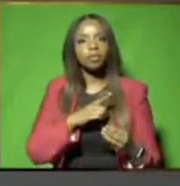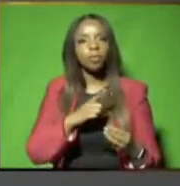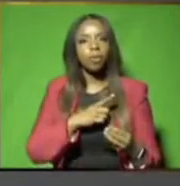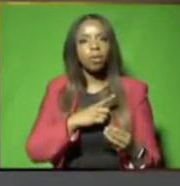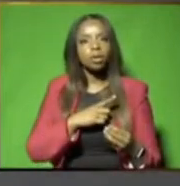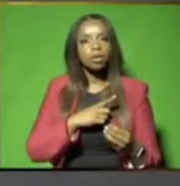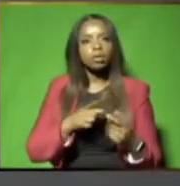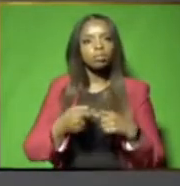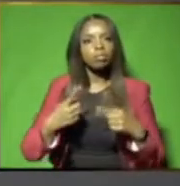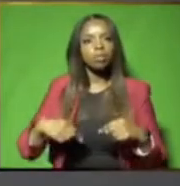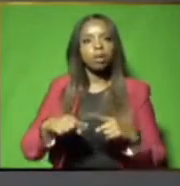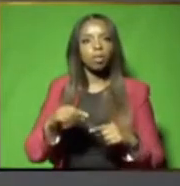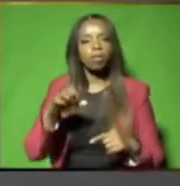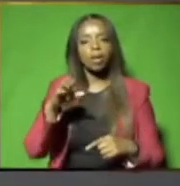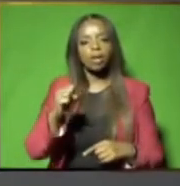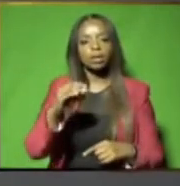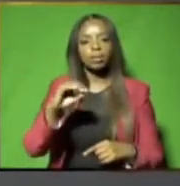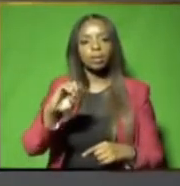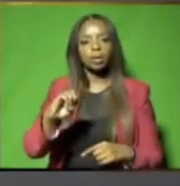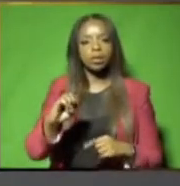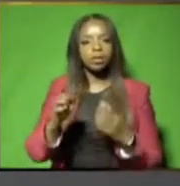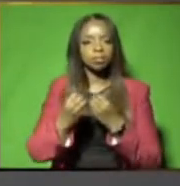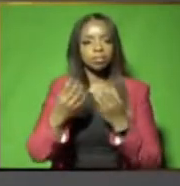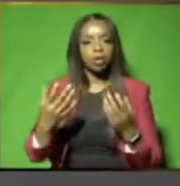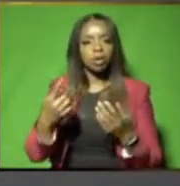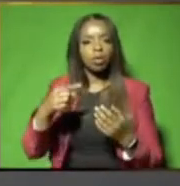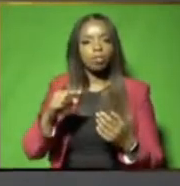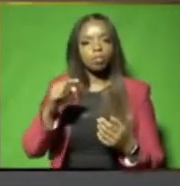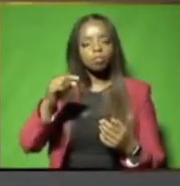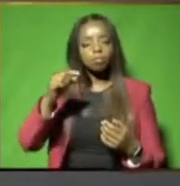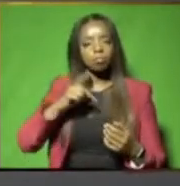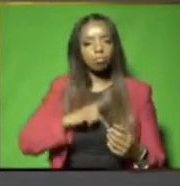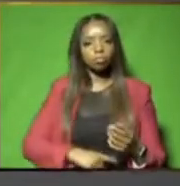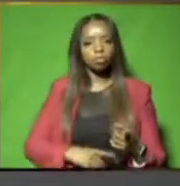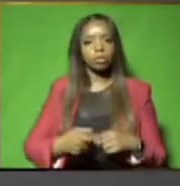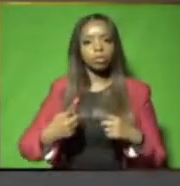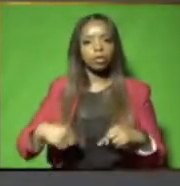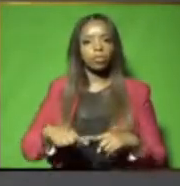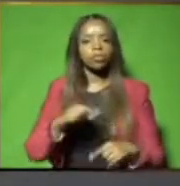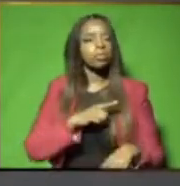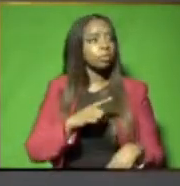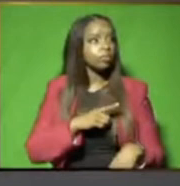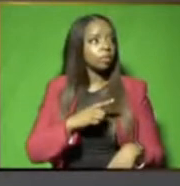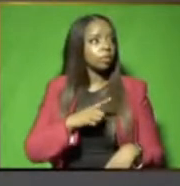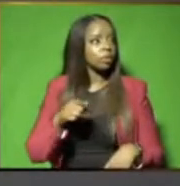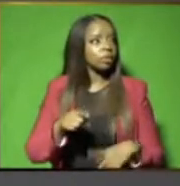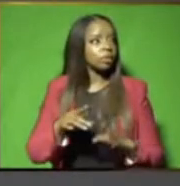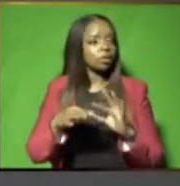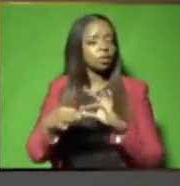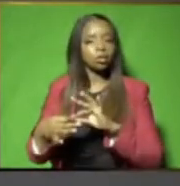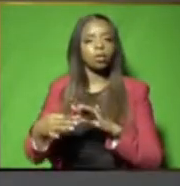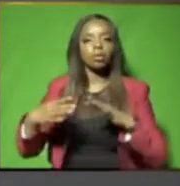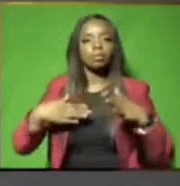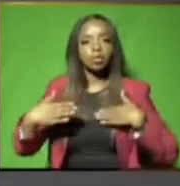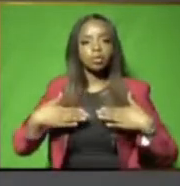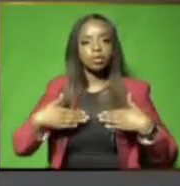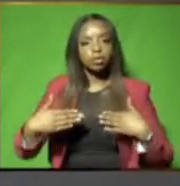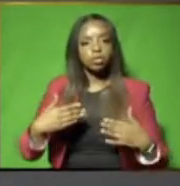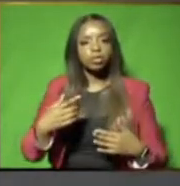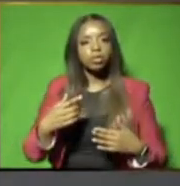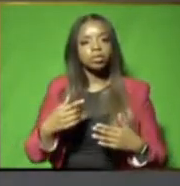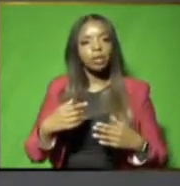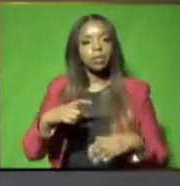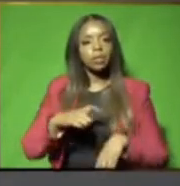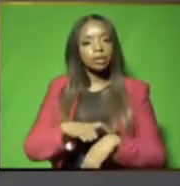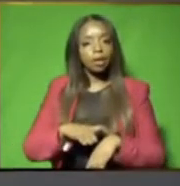the Presidency. While most of our SOEs were subjected to looting and maladministration during and after the